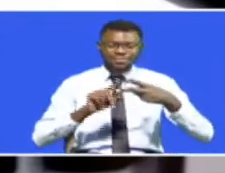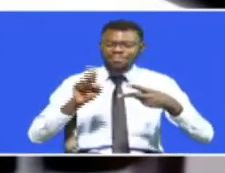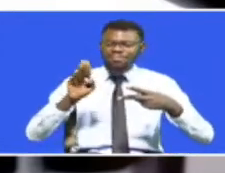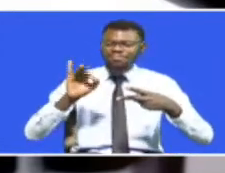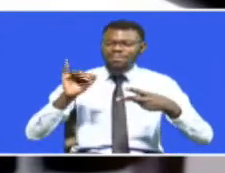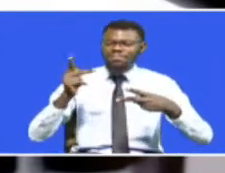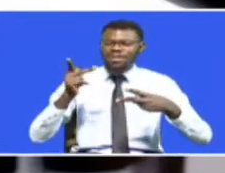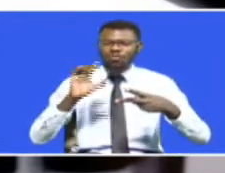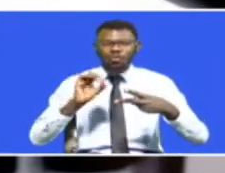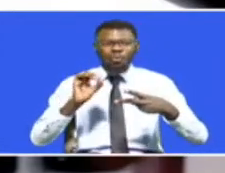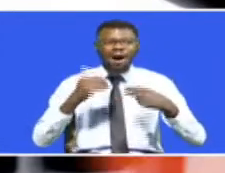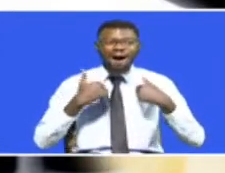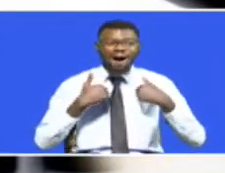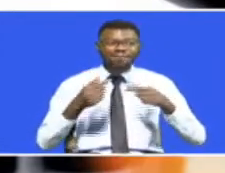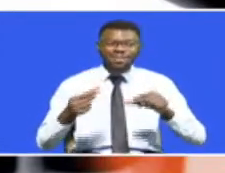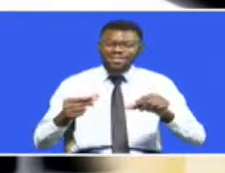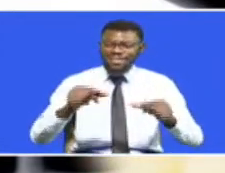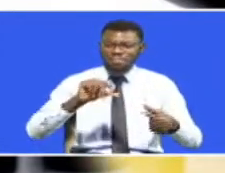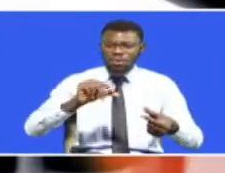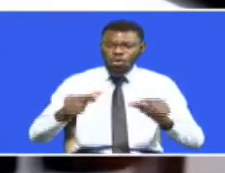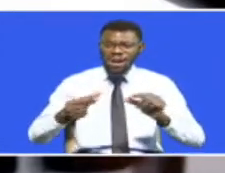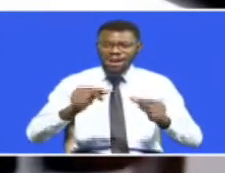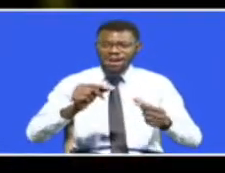contained arsenic components.